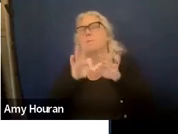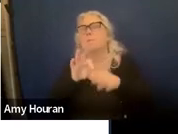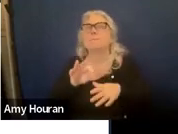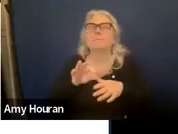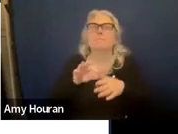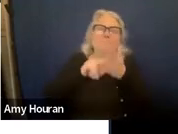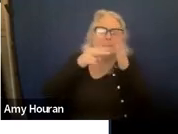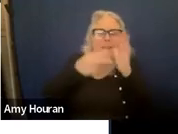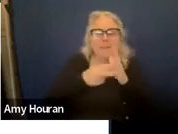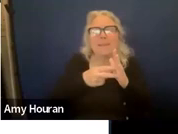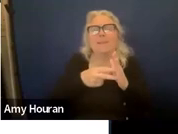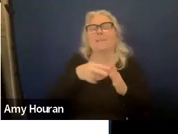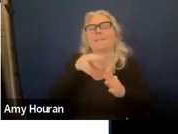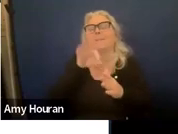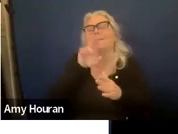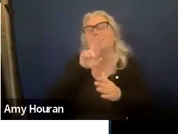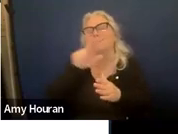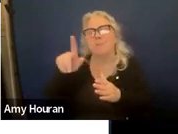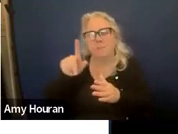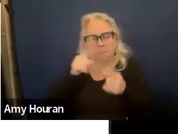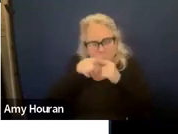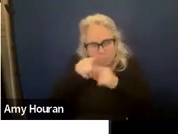What makes it a meaningful day?